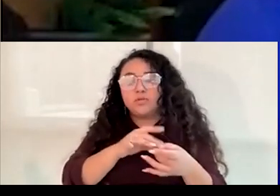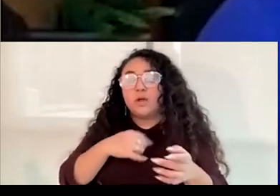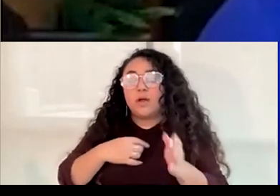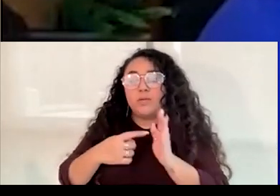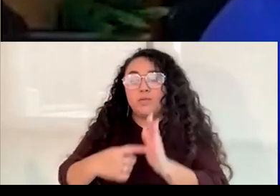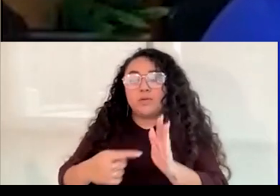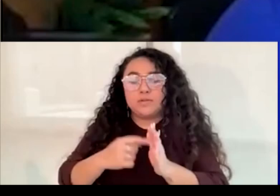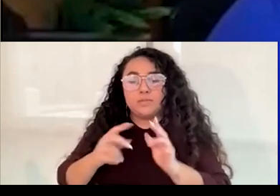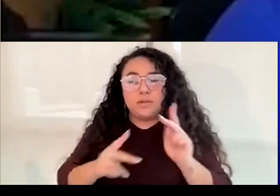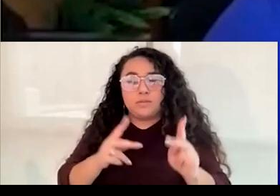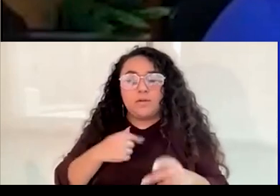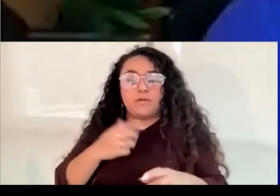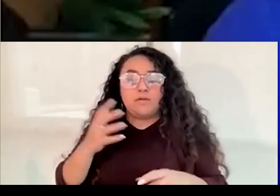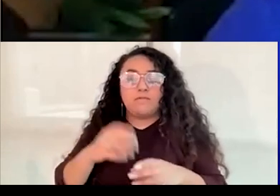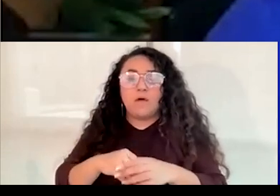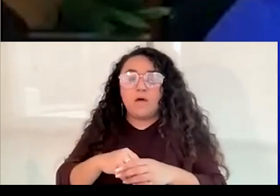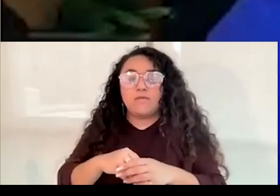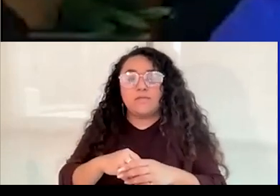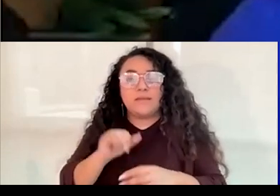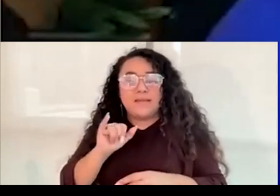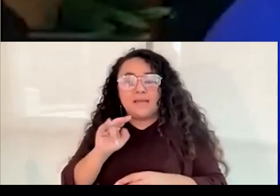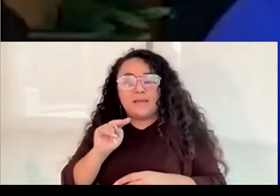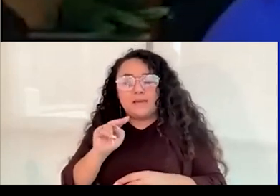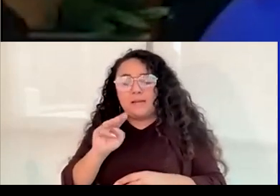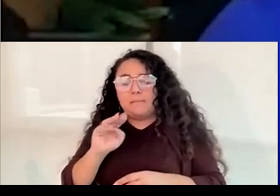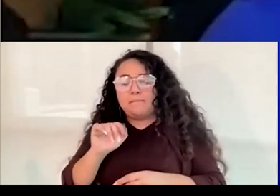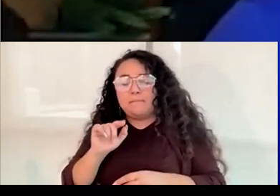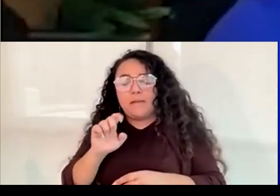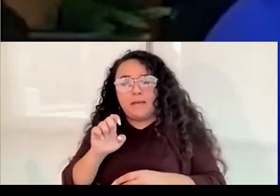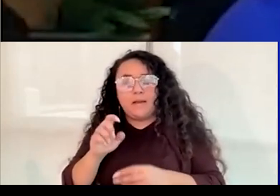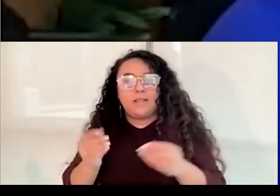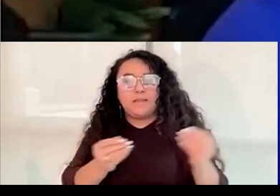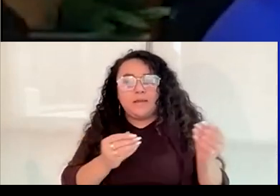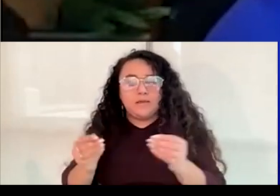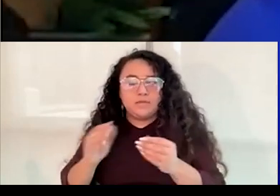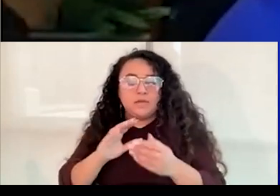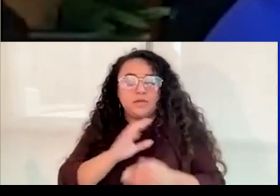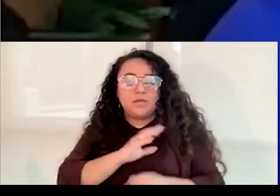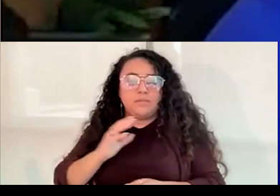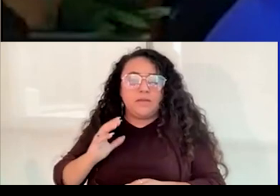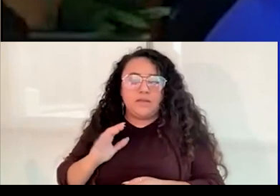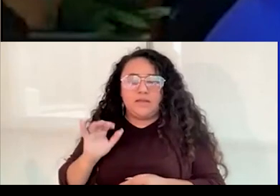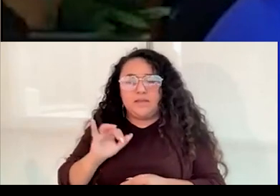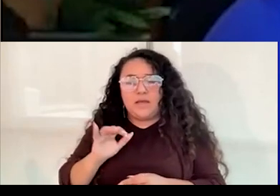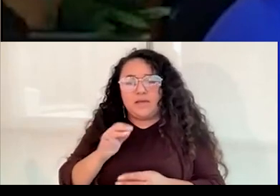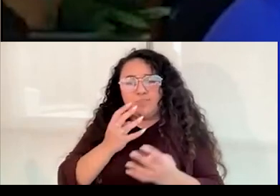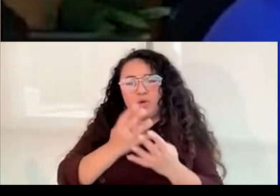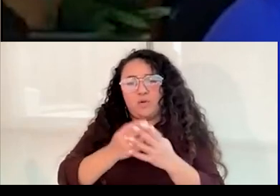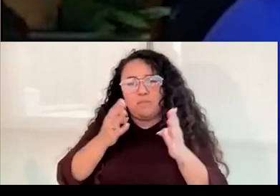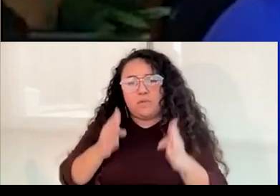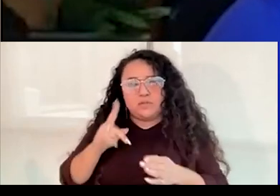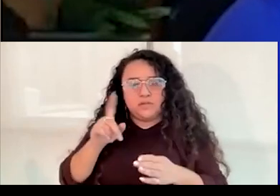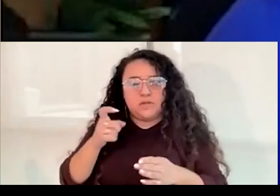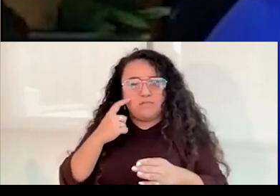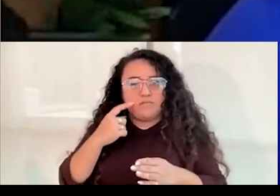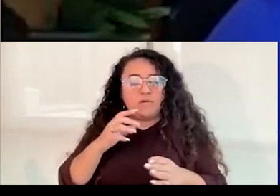the inmate liaison committee. It was like sort of an incarcerated person's government. Mm-hmm. And I was tasked with like learning the needs of